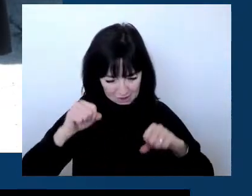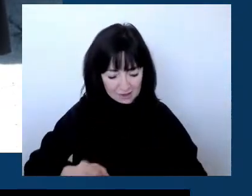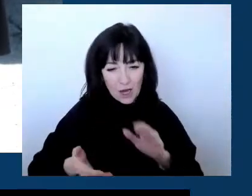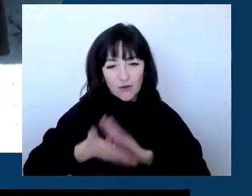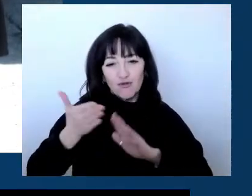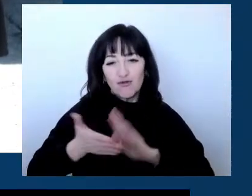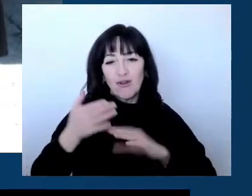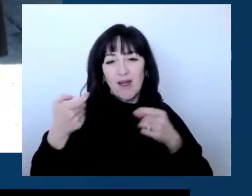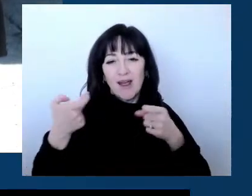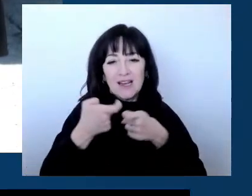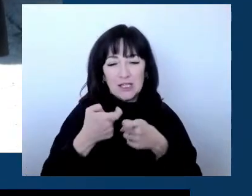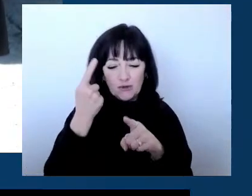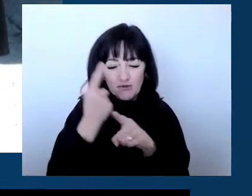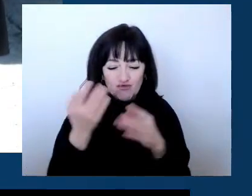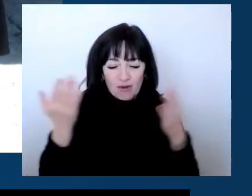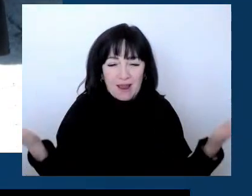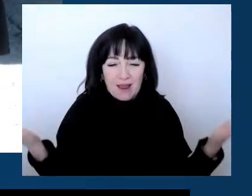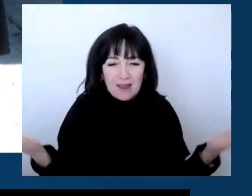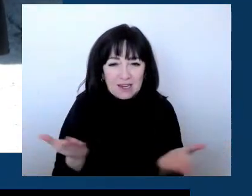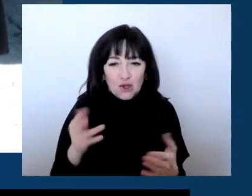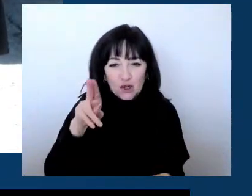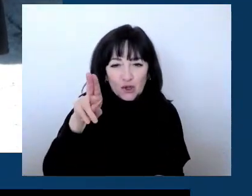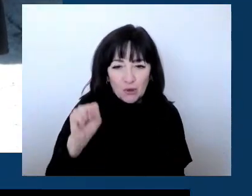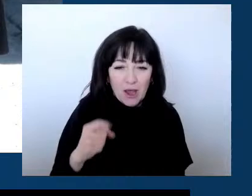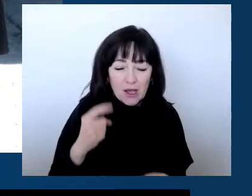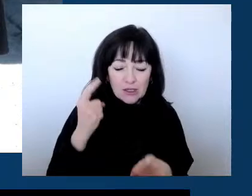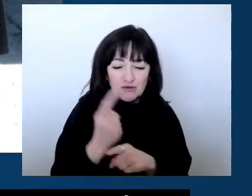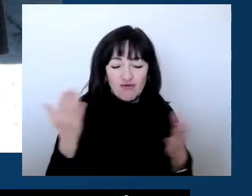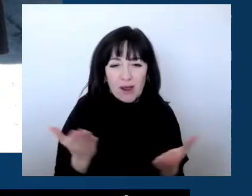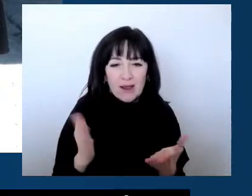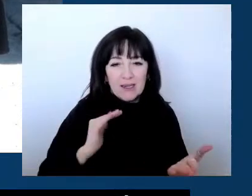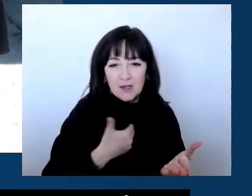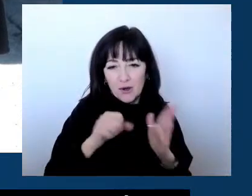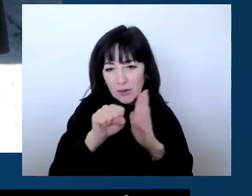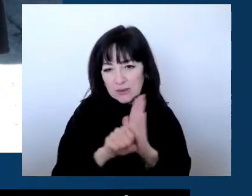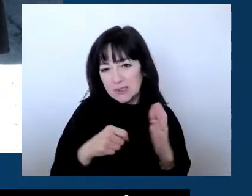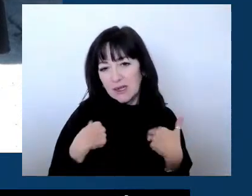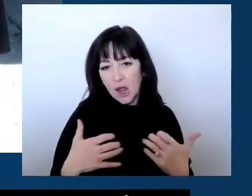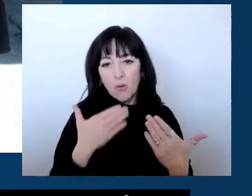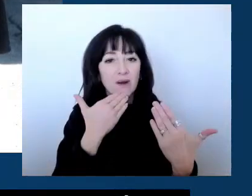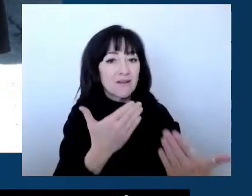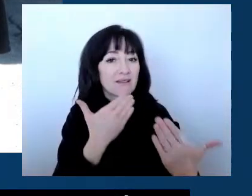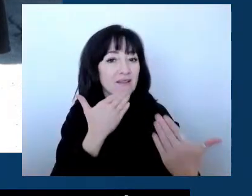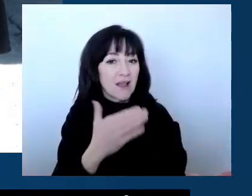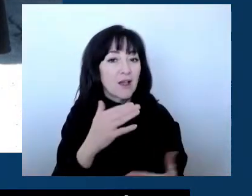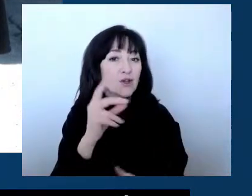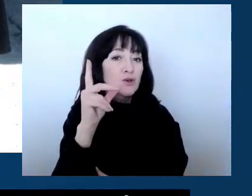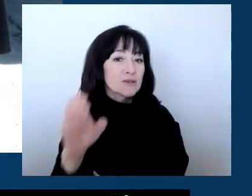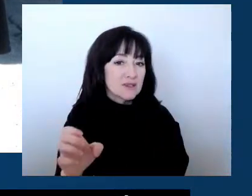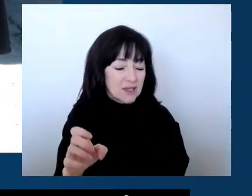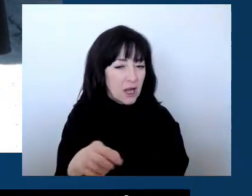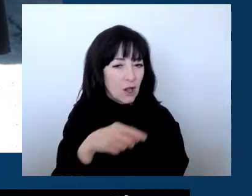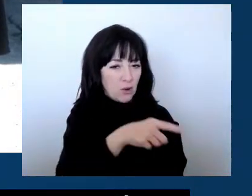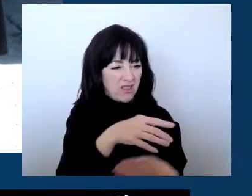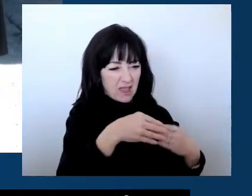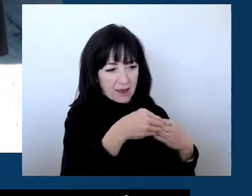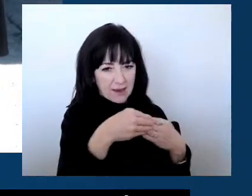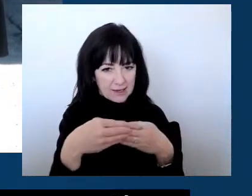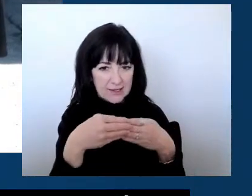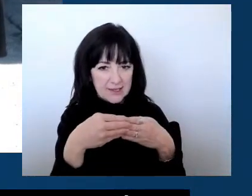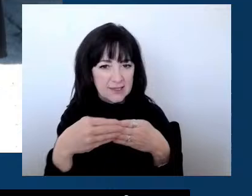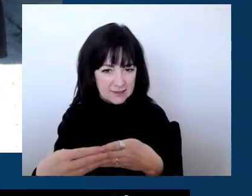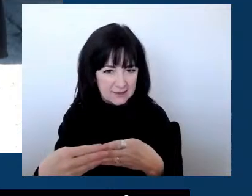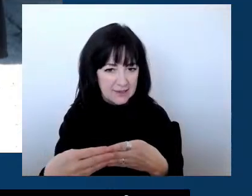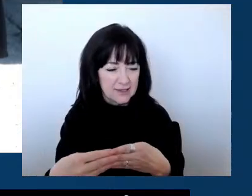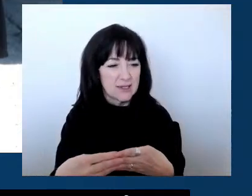want to congratulate Delaware for driving into the future with this electric fleet. Delaware is beginning to